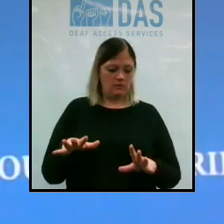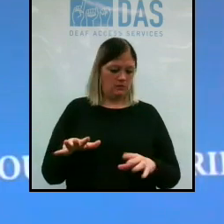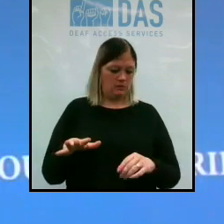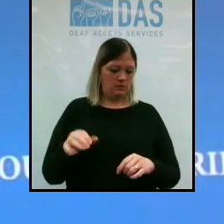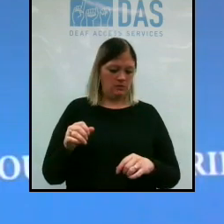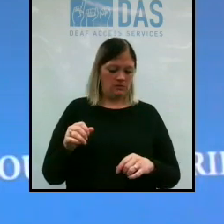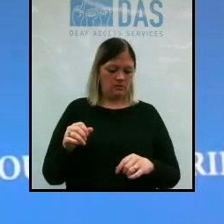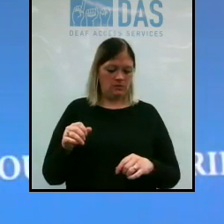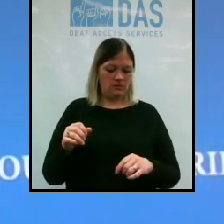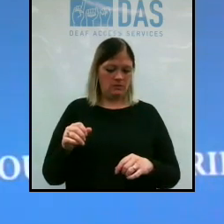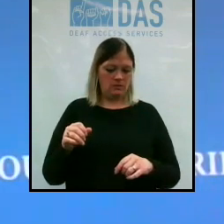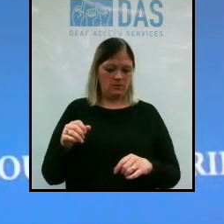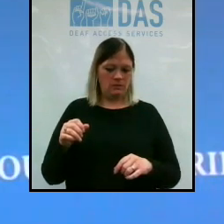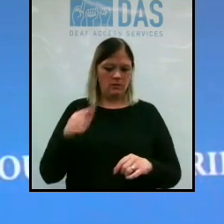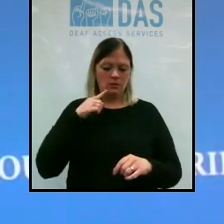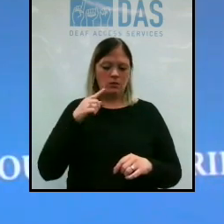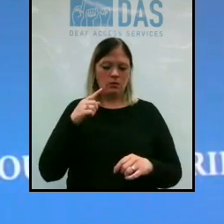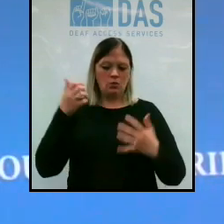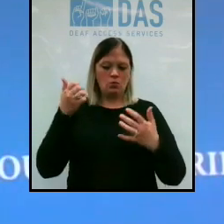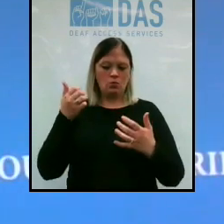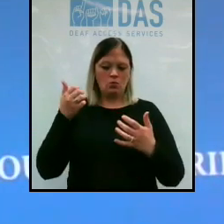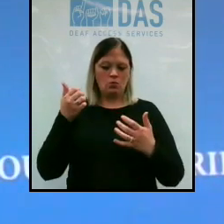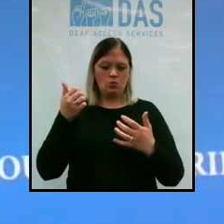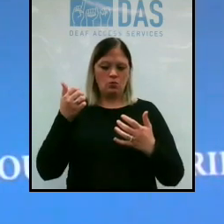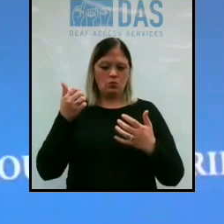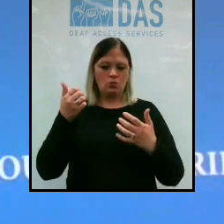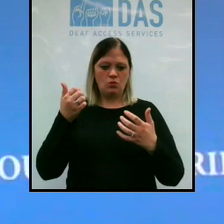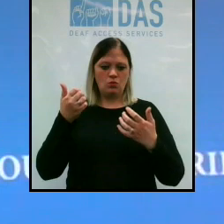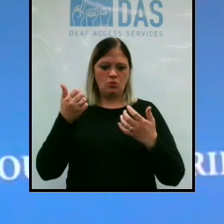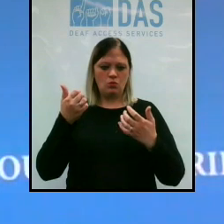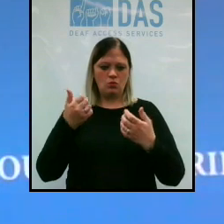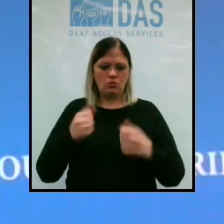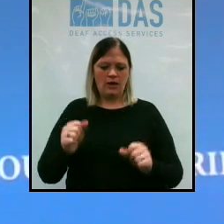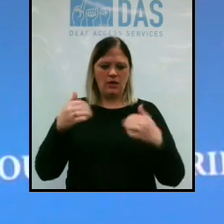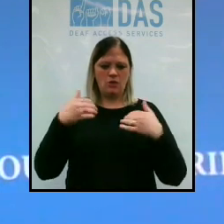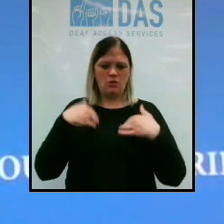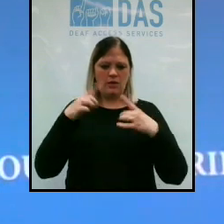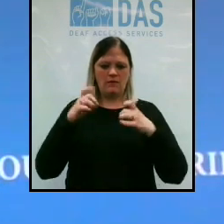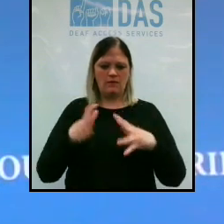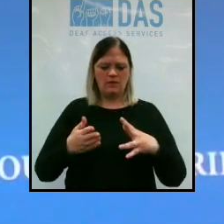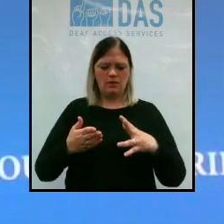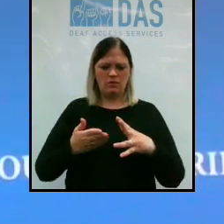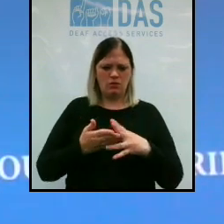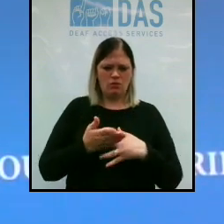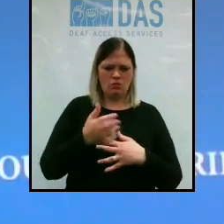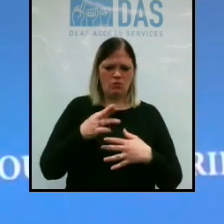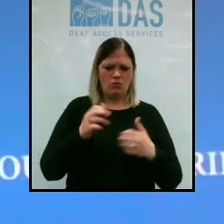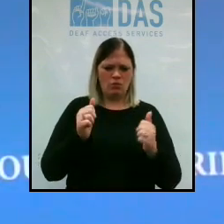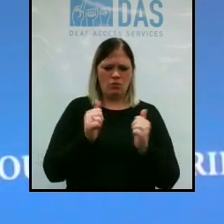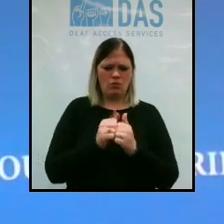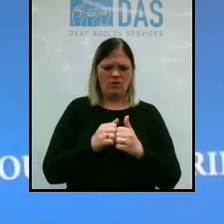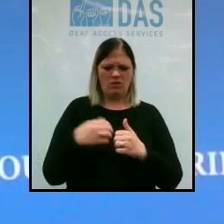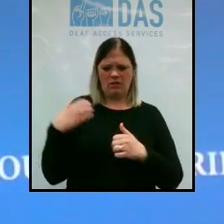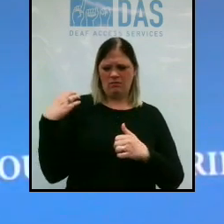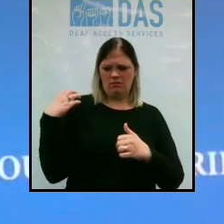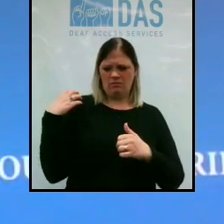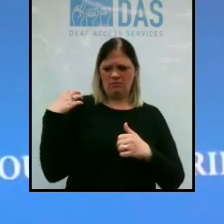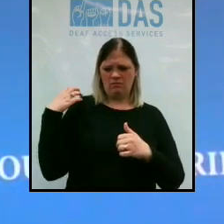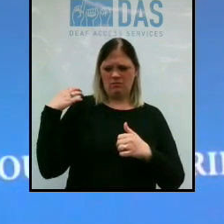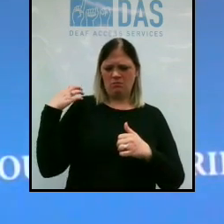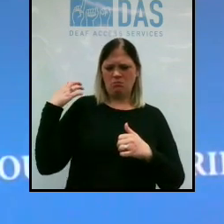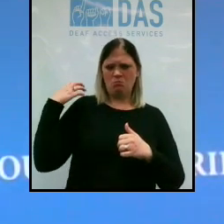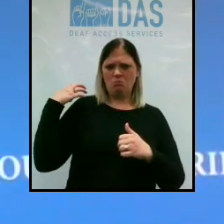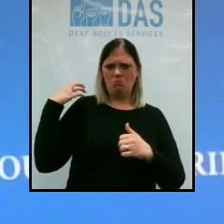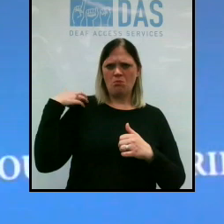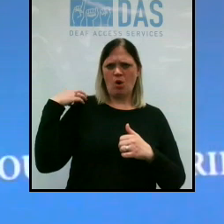looking to try to get testing done through employers or with employers? I just wasn't really clear on that, and I just wanted to see how